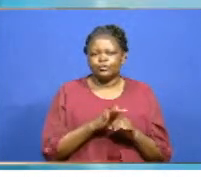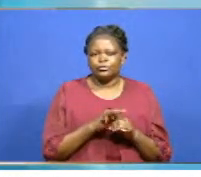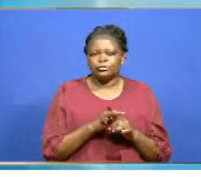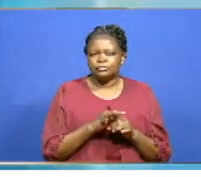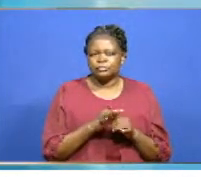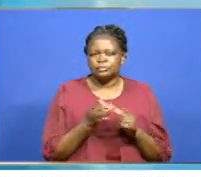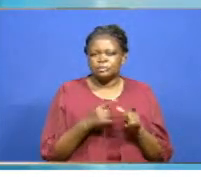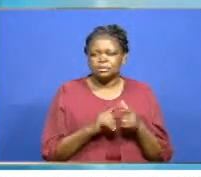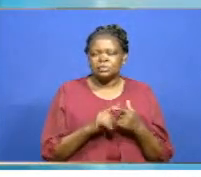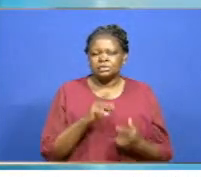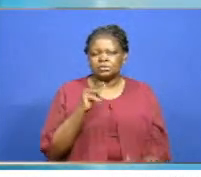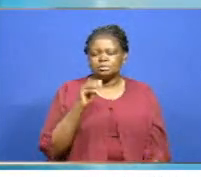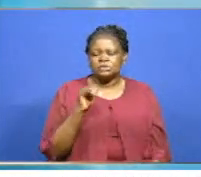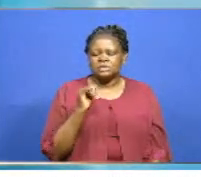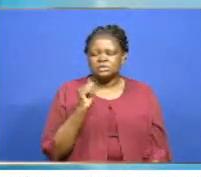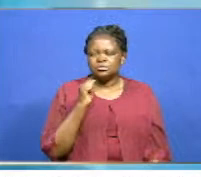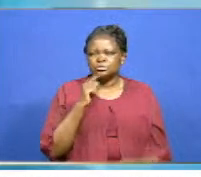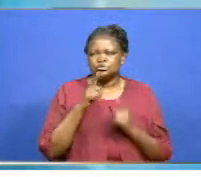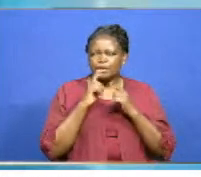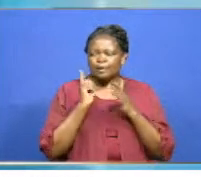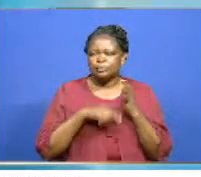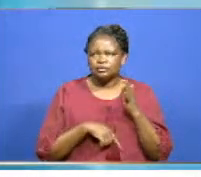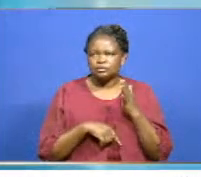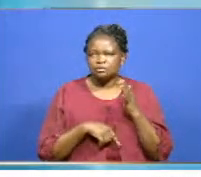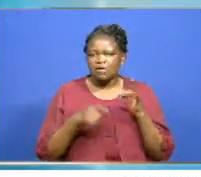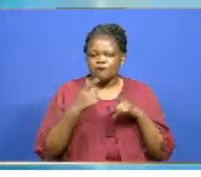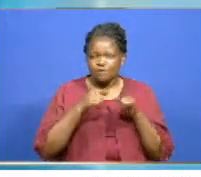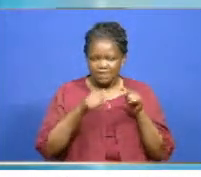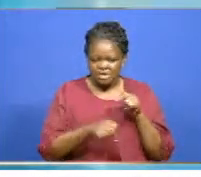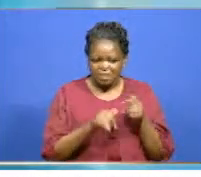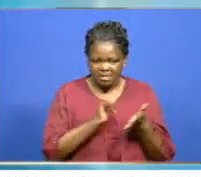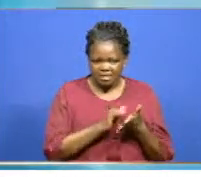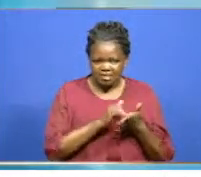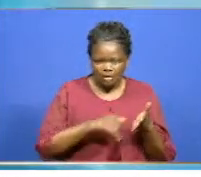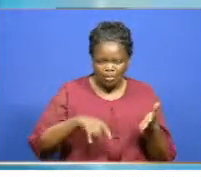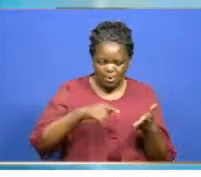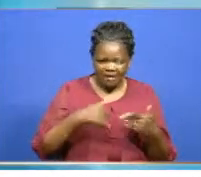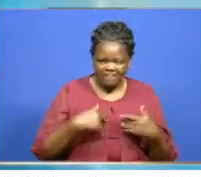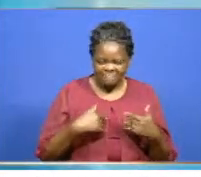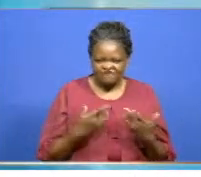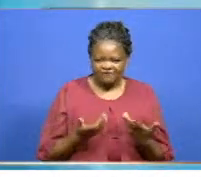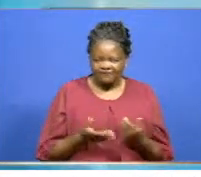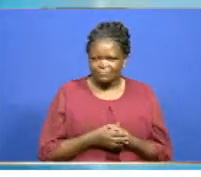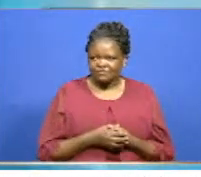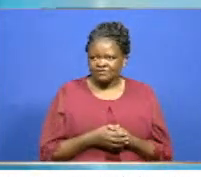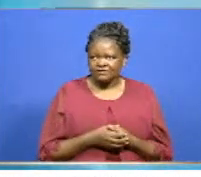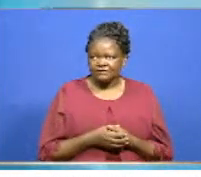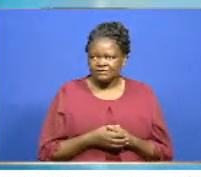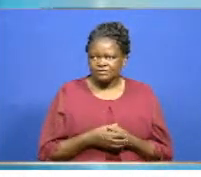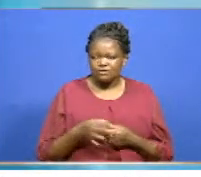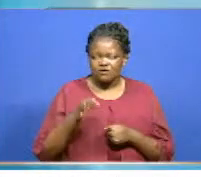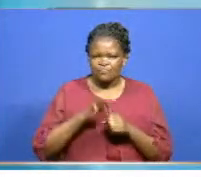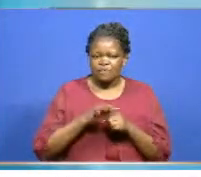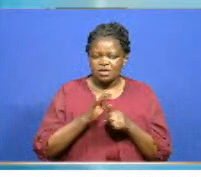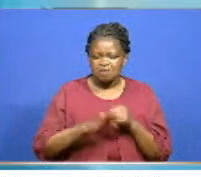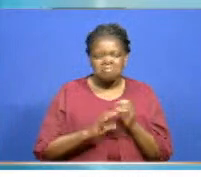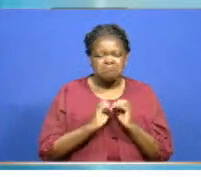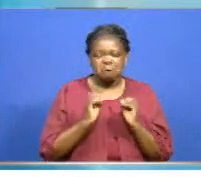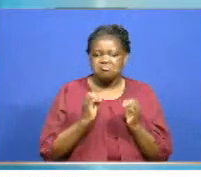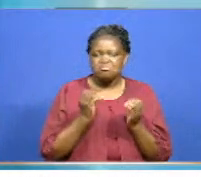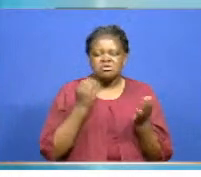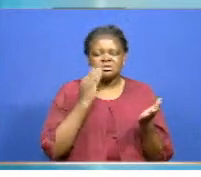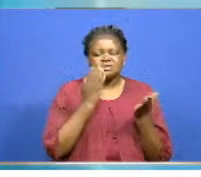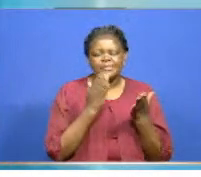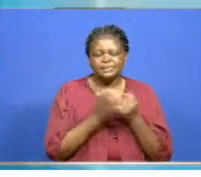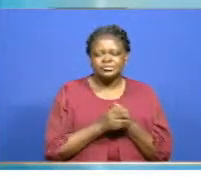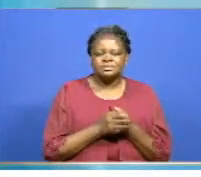And Musalia was talking about, it is from here that we have, it is not just, you are not just voting down here. Yes. It is about